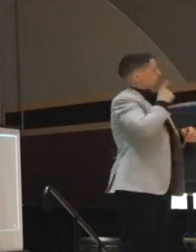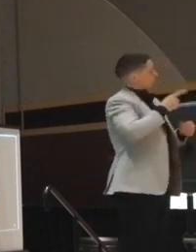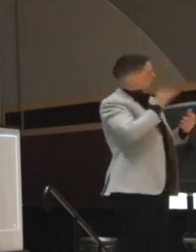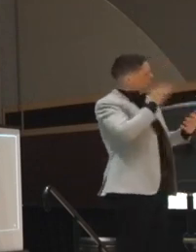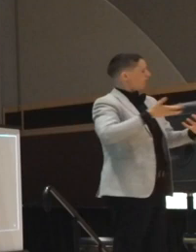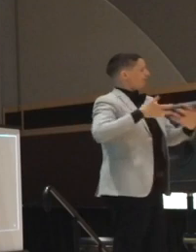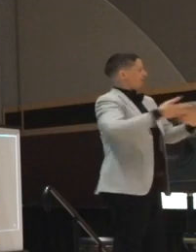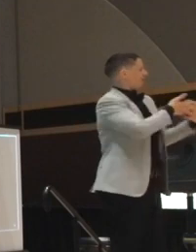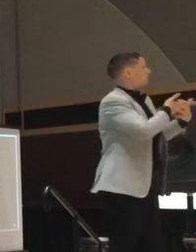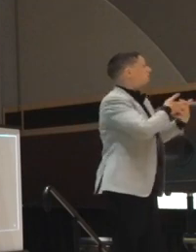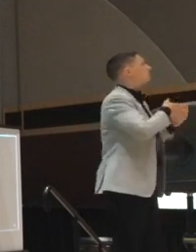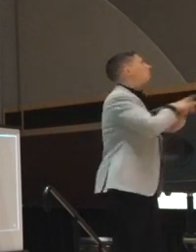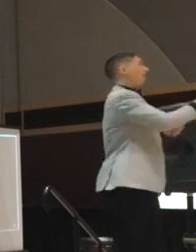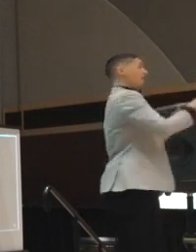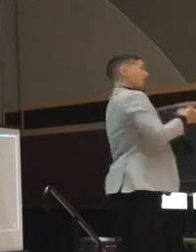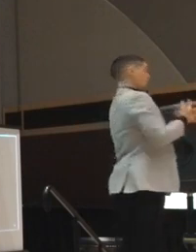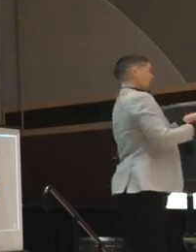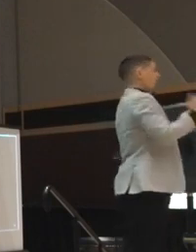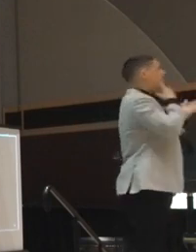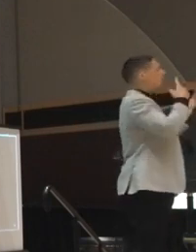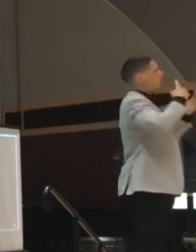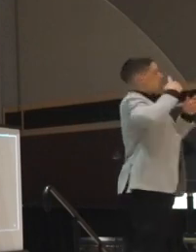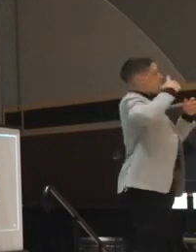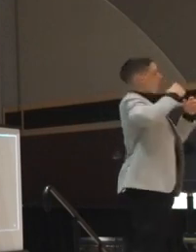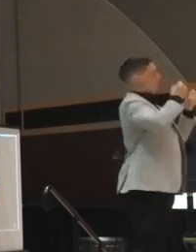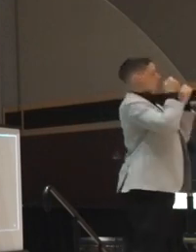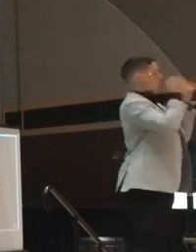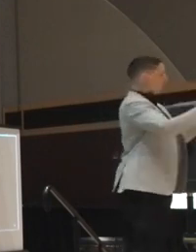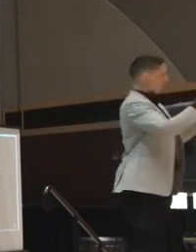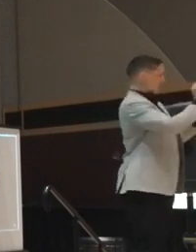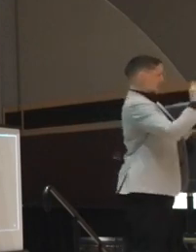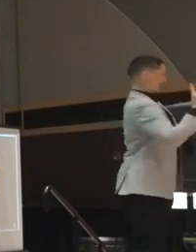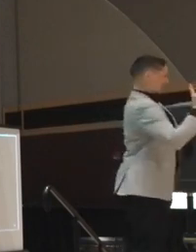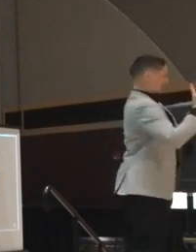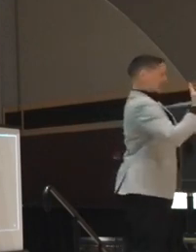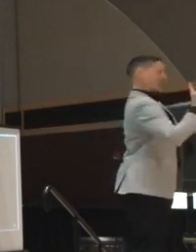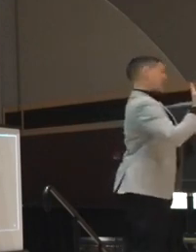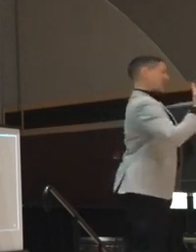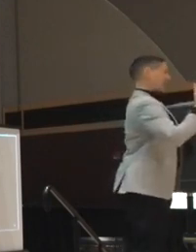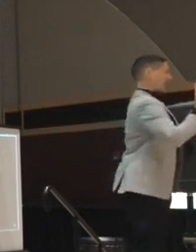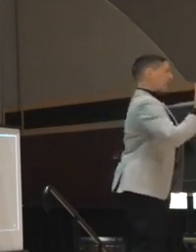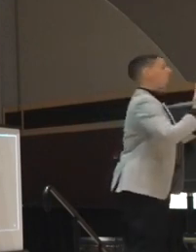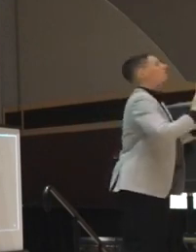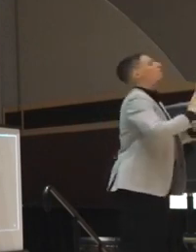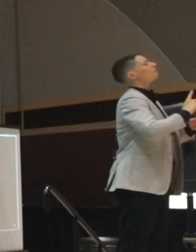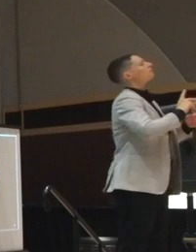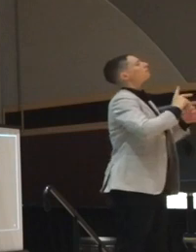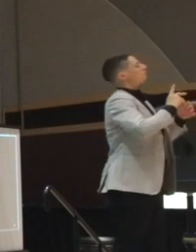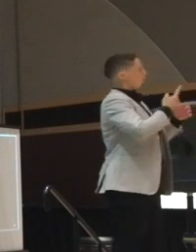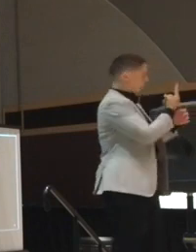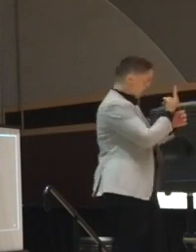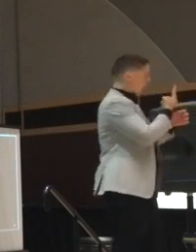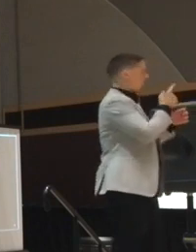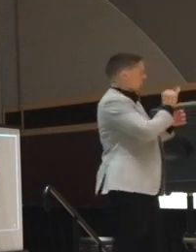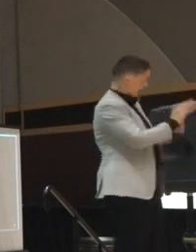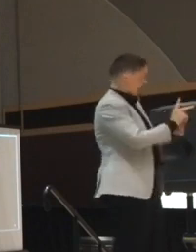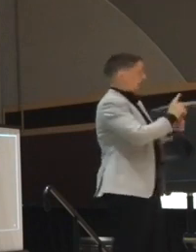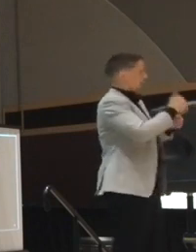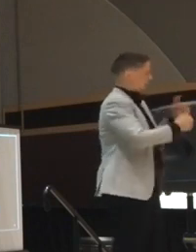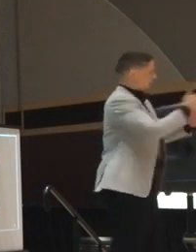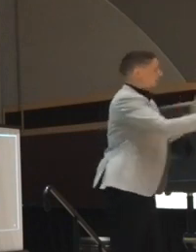The boss, you see, the first thing is the multitasking. The other thing is clear instructions on what you're supposed to do. One thing I learned in my